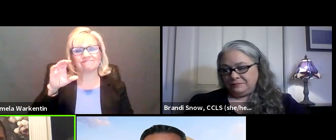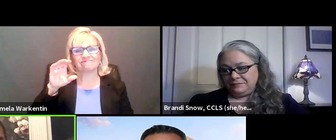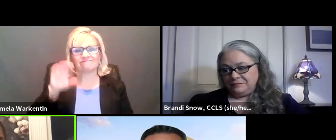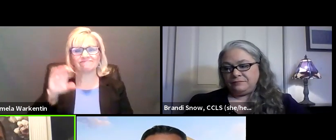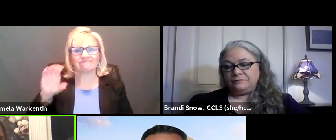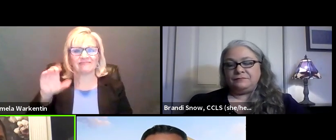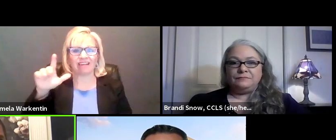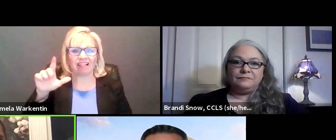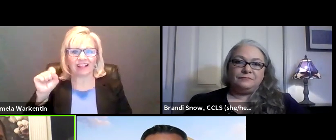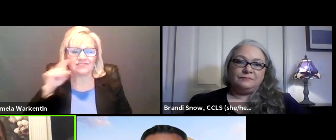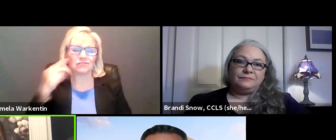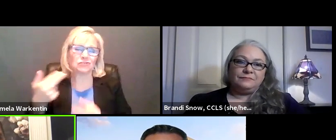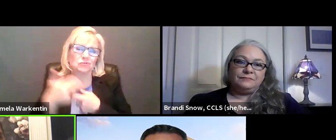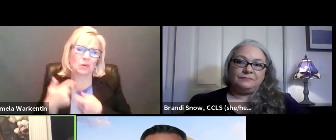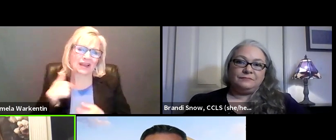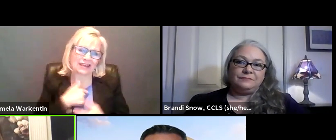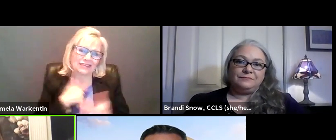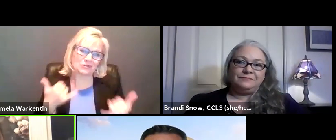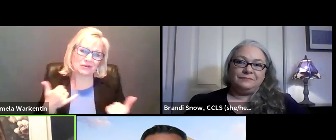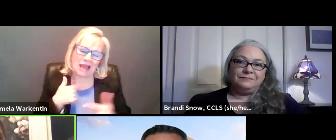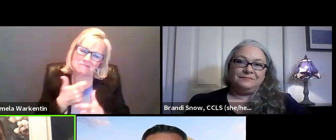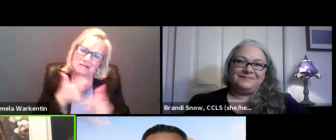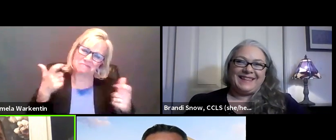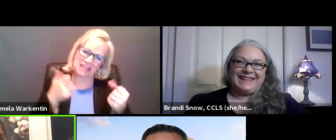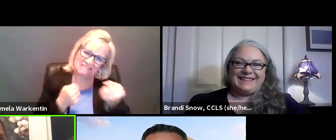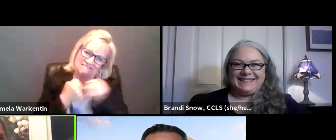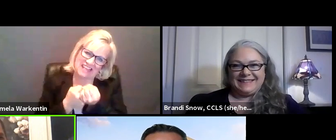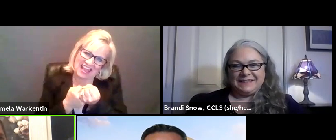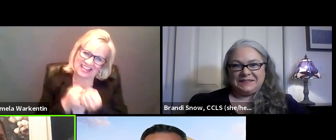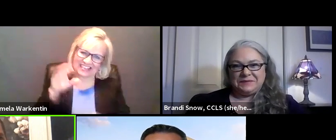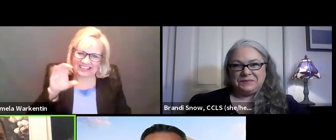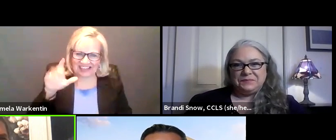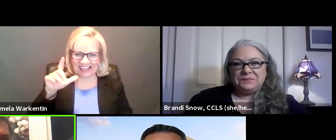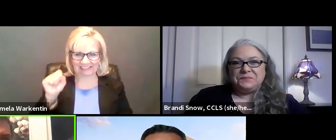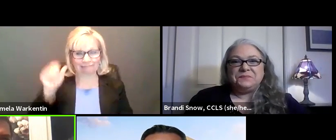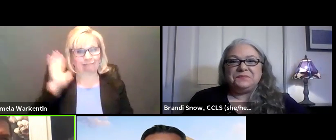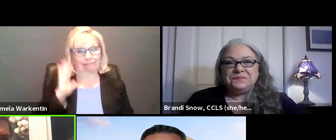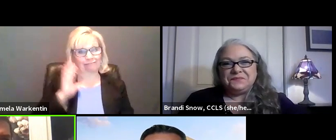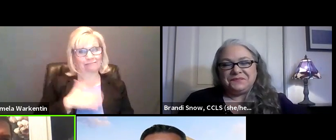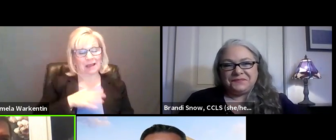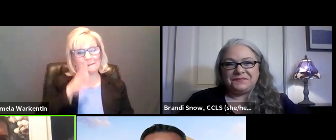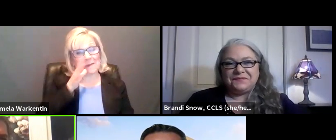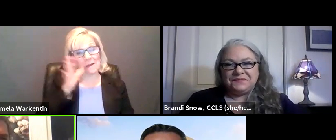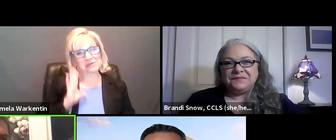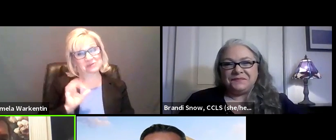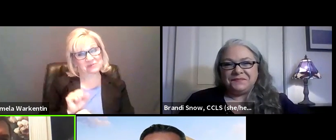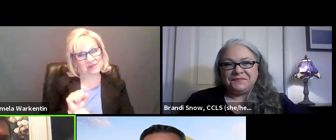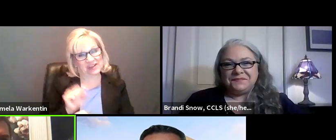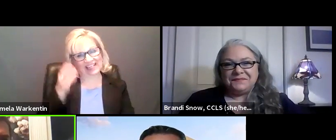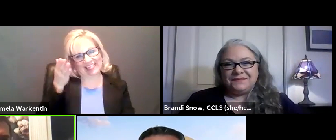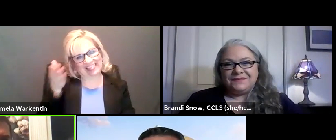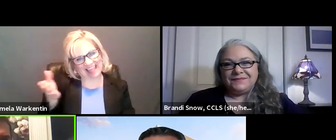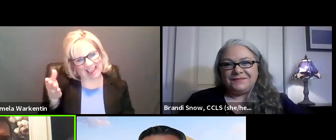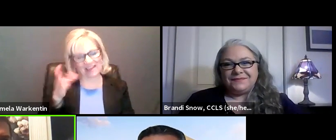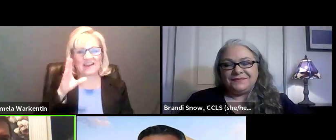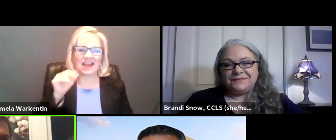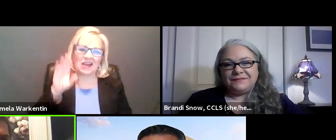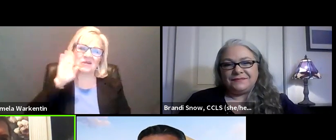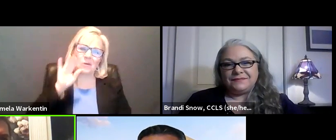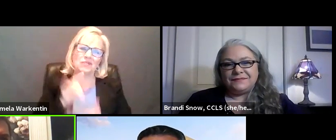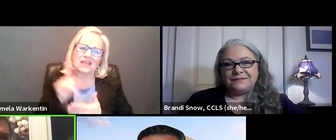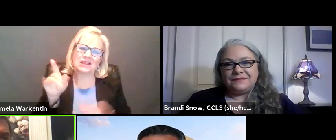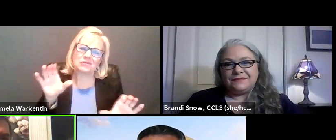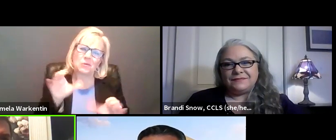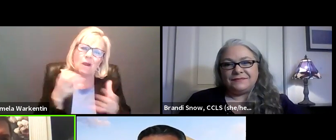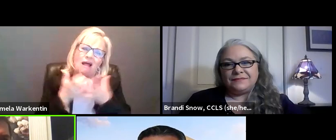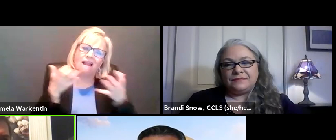and Nikki. I'm a big fan of CCLS ever since the days that my mom used to work there, and know that they do a lot of good work for